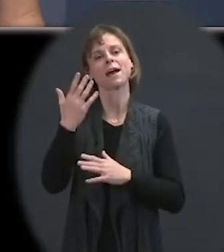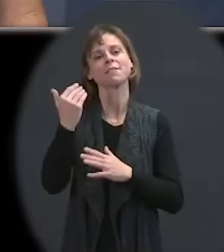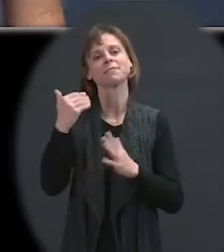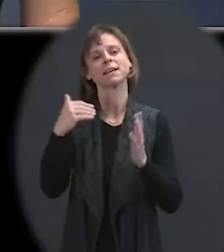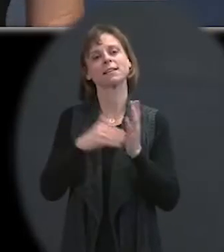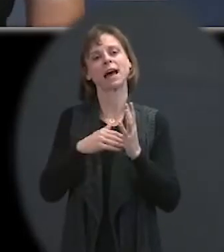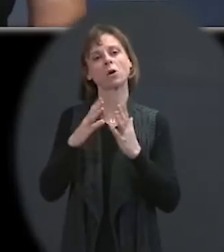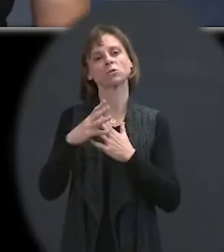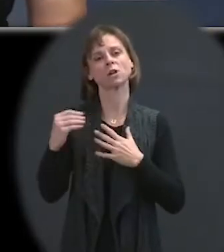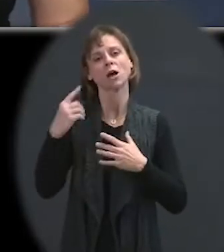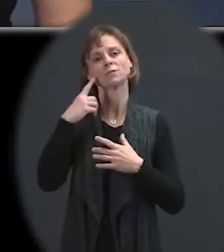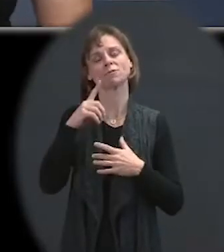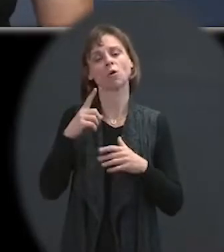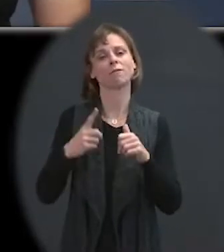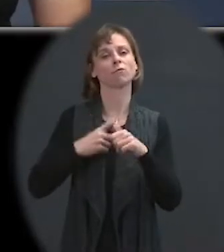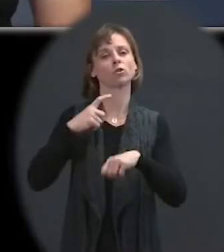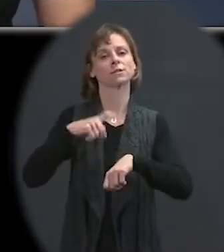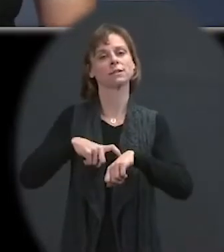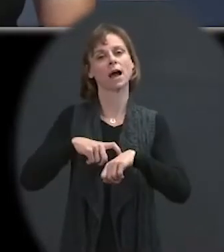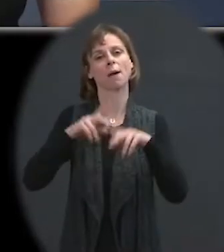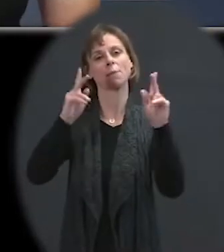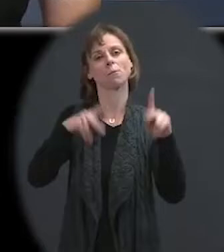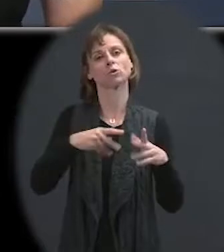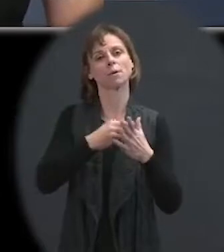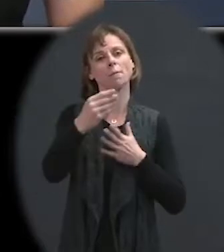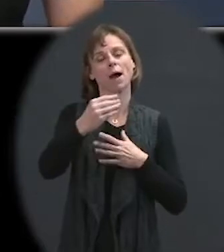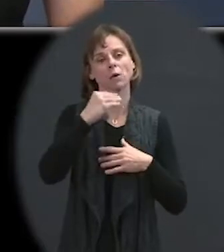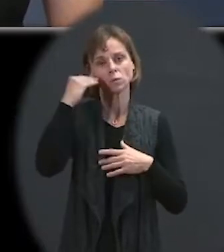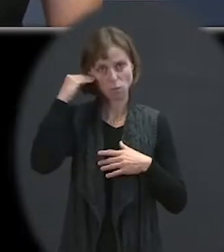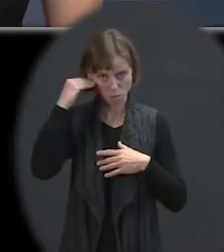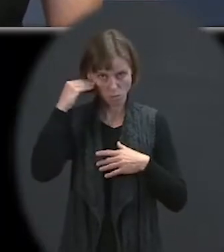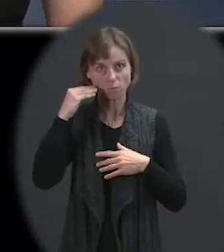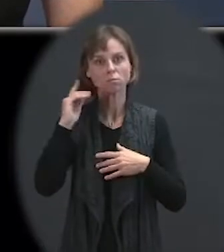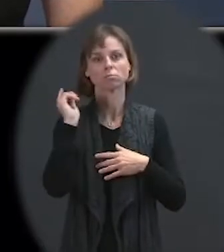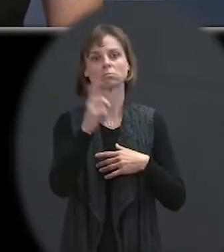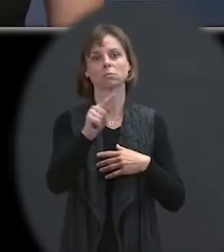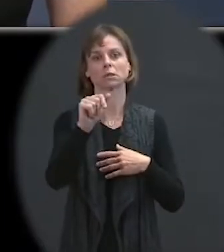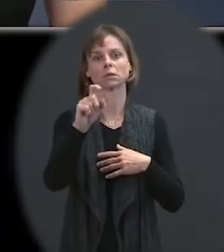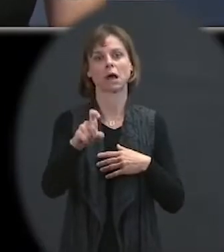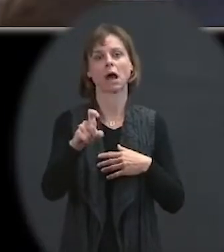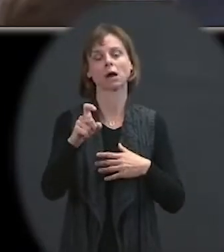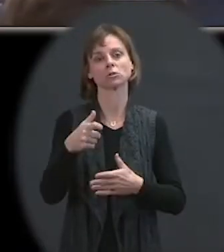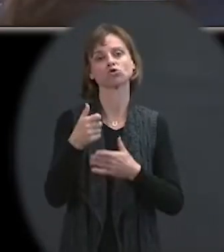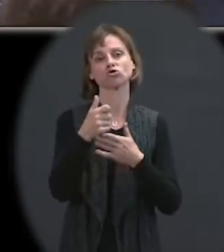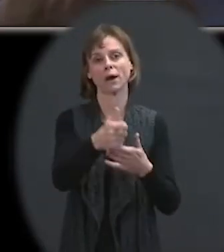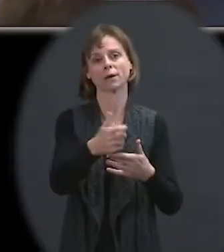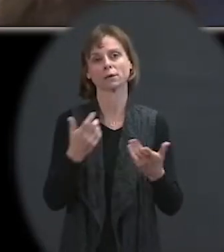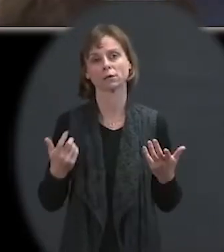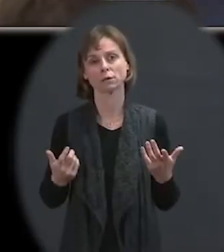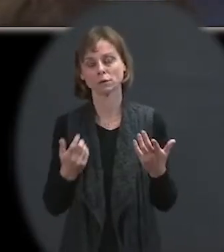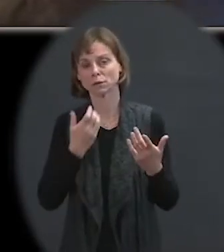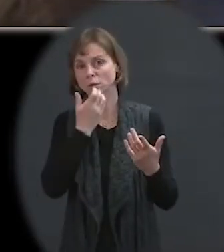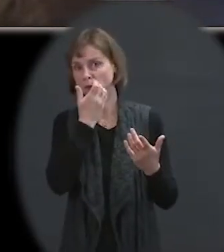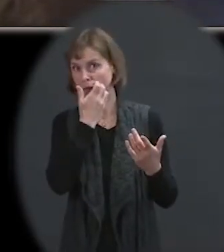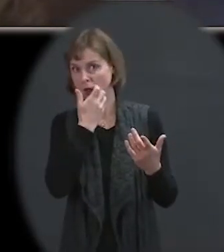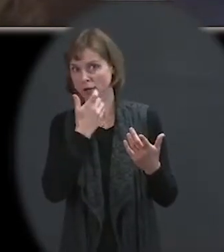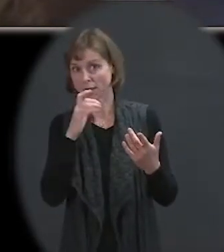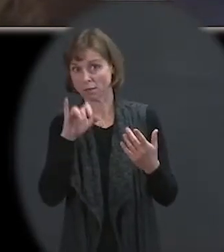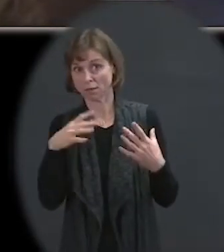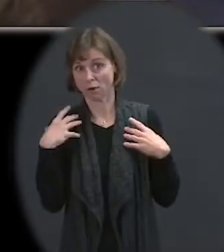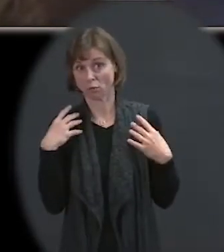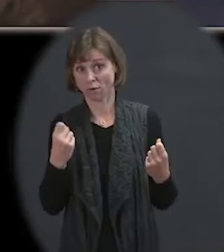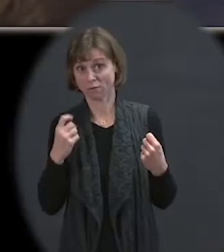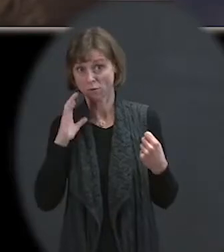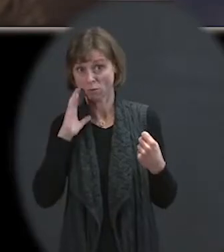credit. Can we expect the president to push for that in not the American Rescue Plan, but the recovery plan that's to